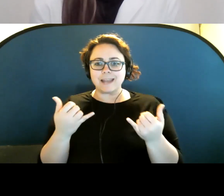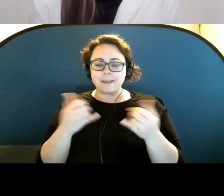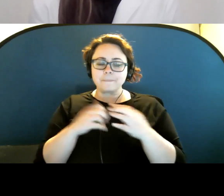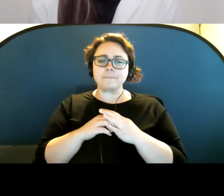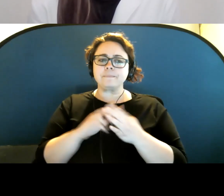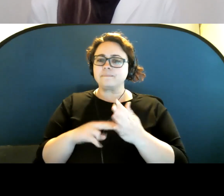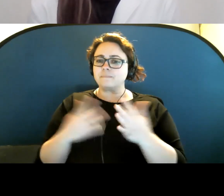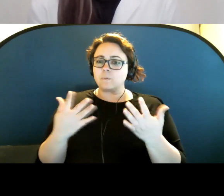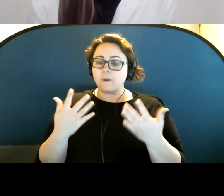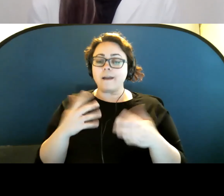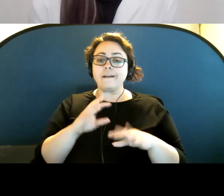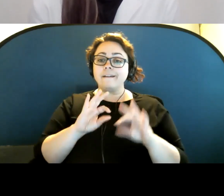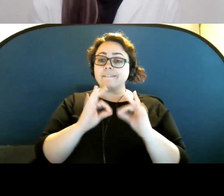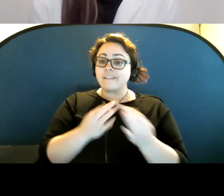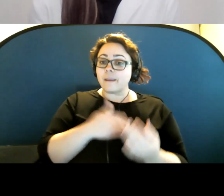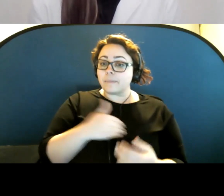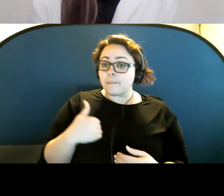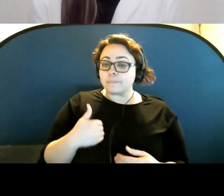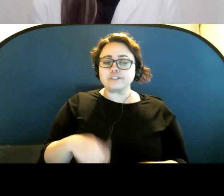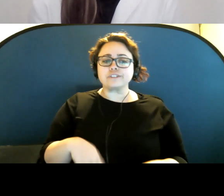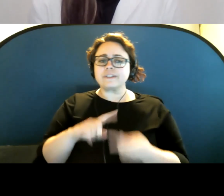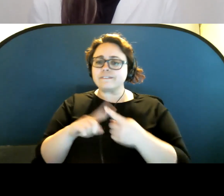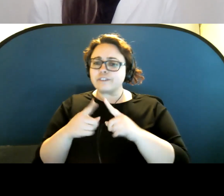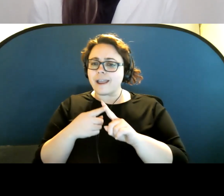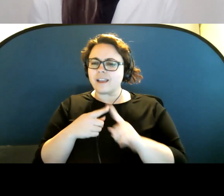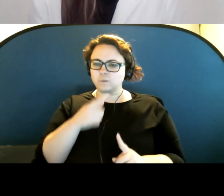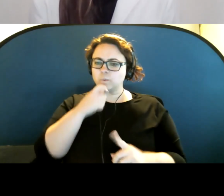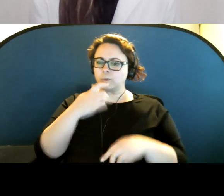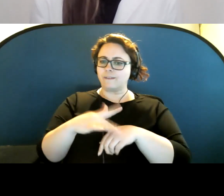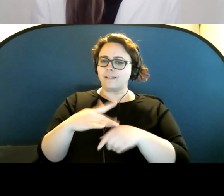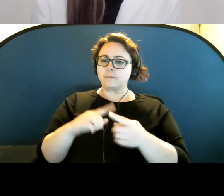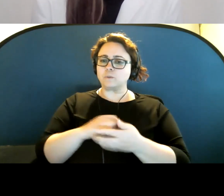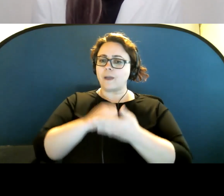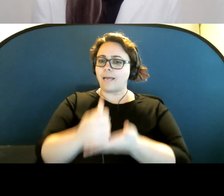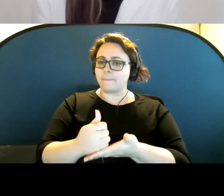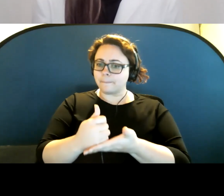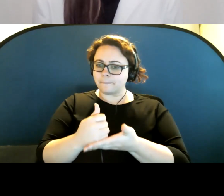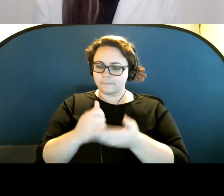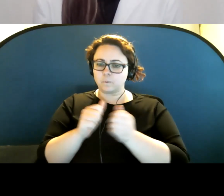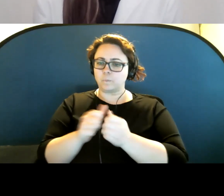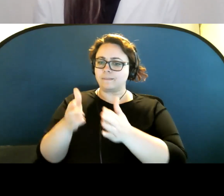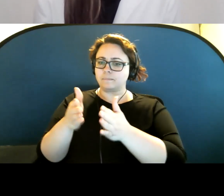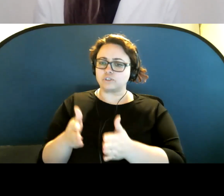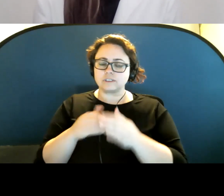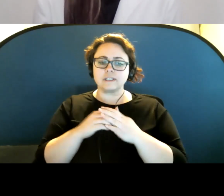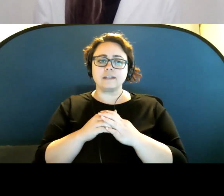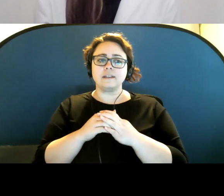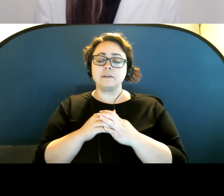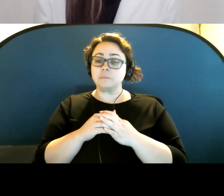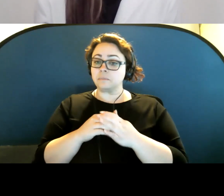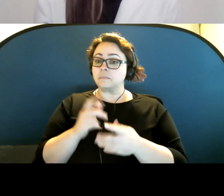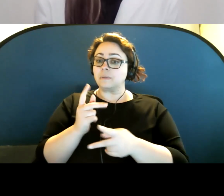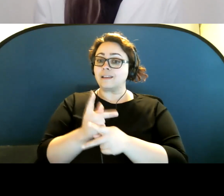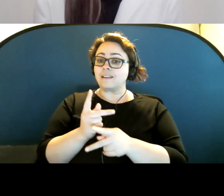are available to assist with the elder? Are caregivers an option, either paid or